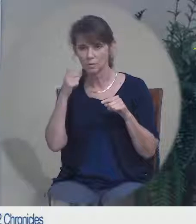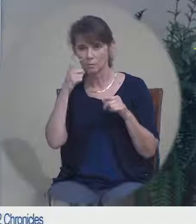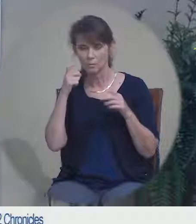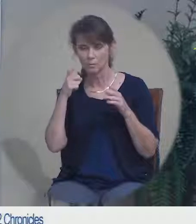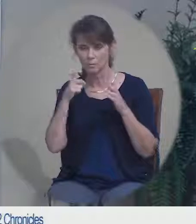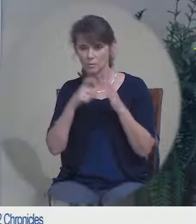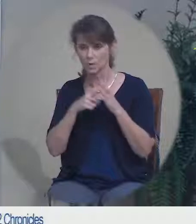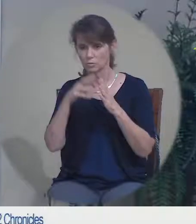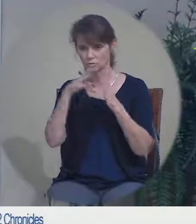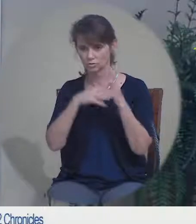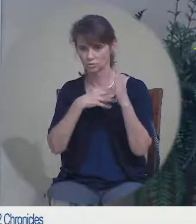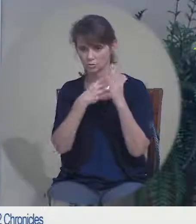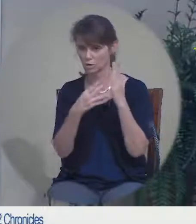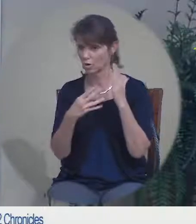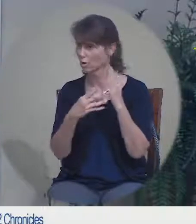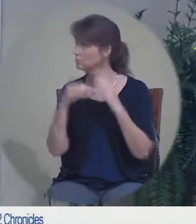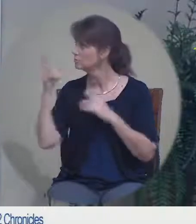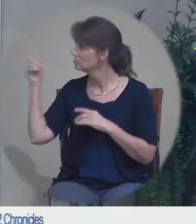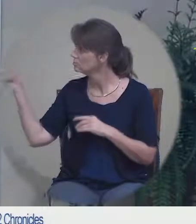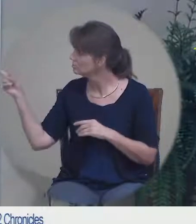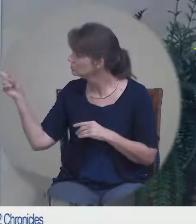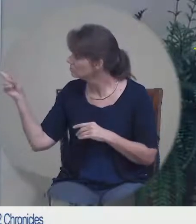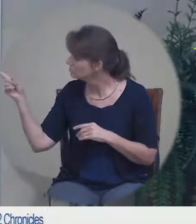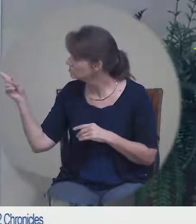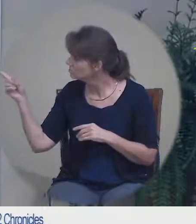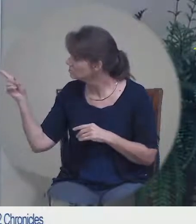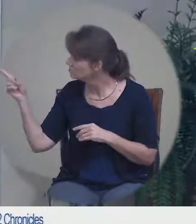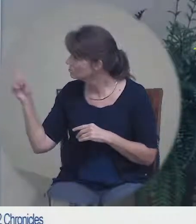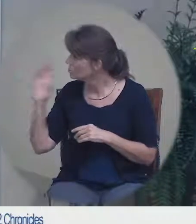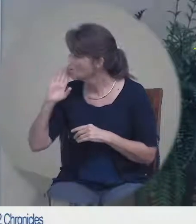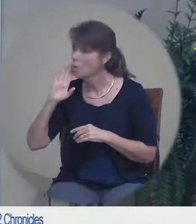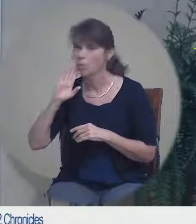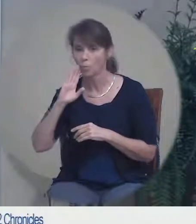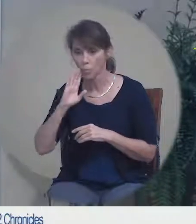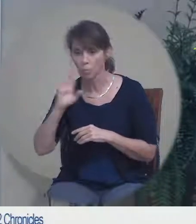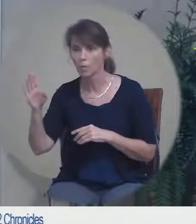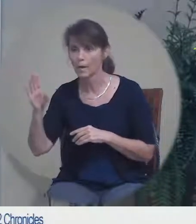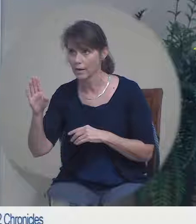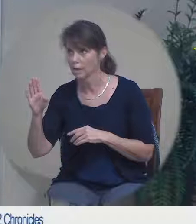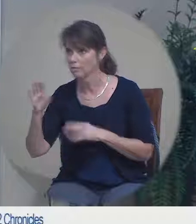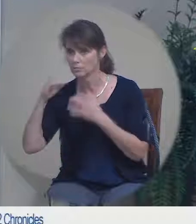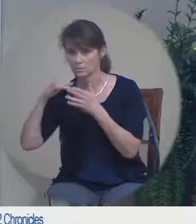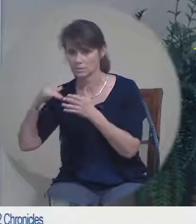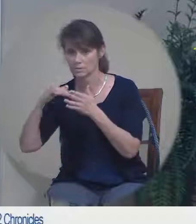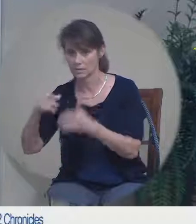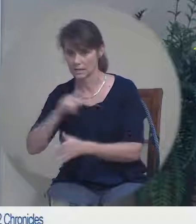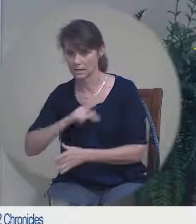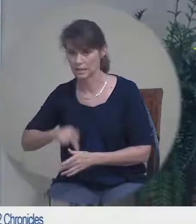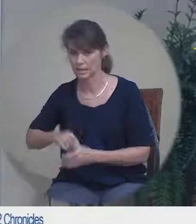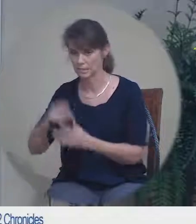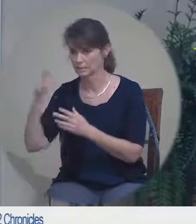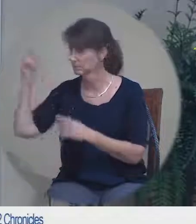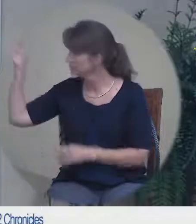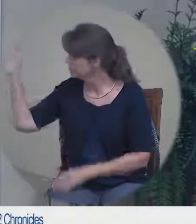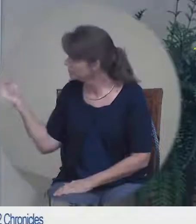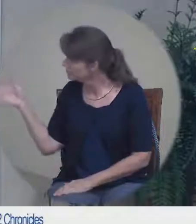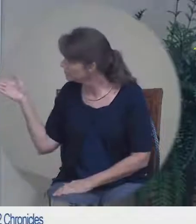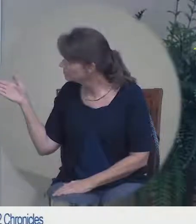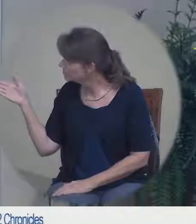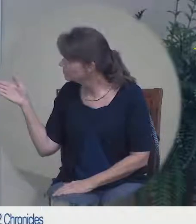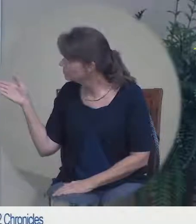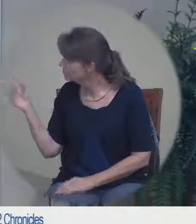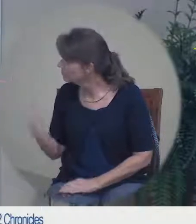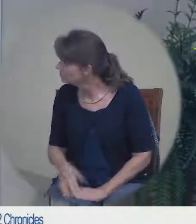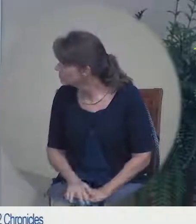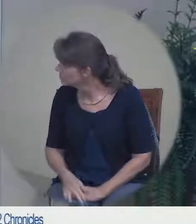some of the kings that we'll be looking at during this period of history. In 2 classes ago, we looked at Jehu of